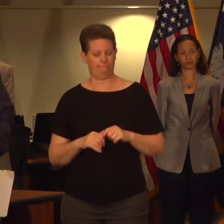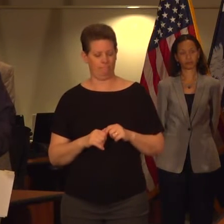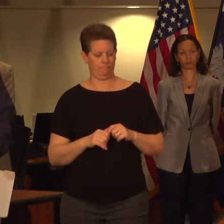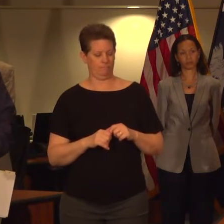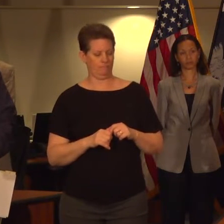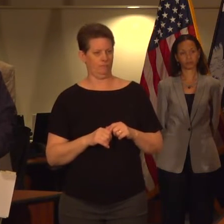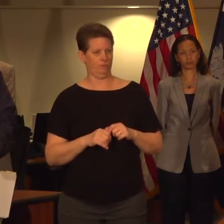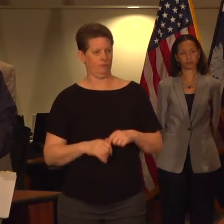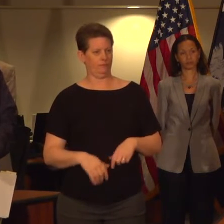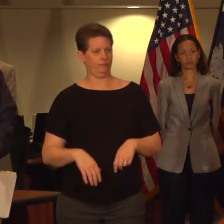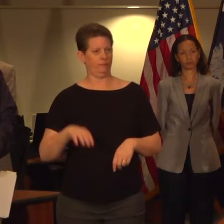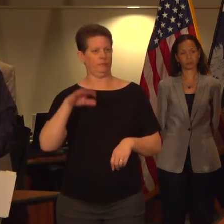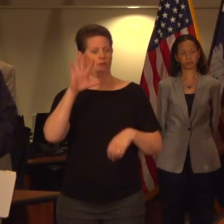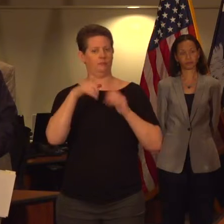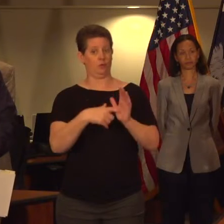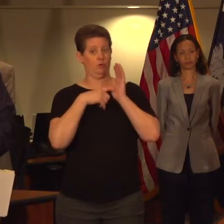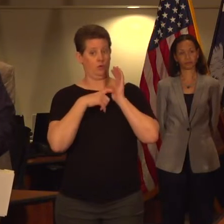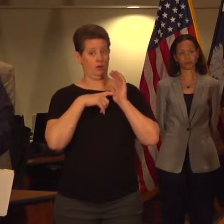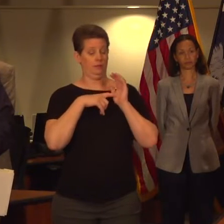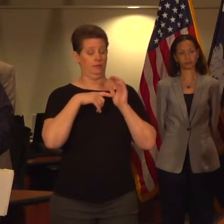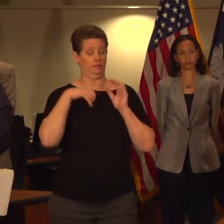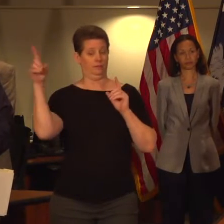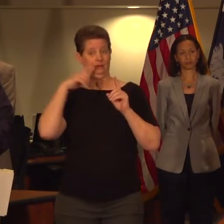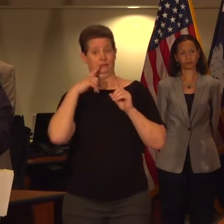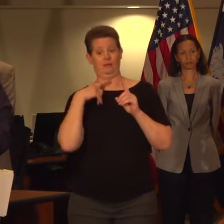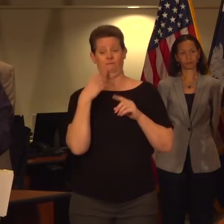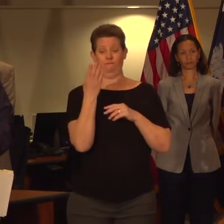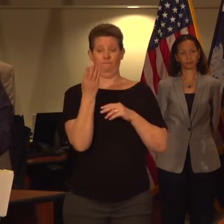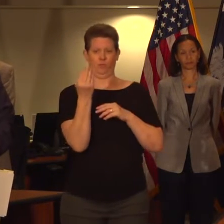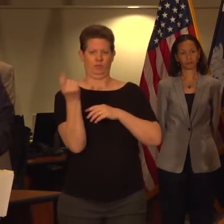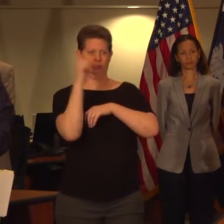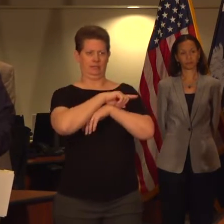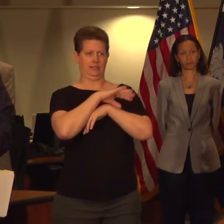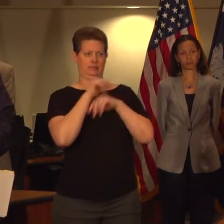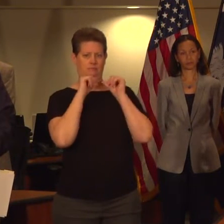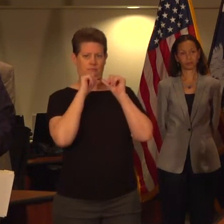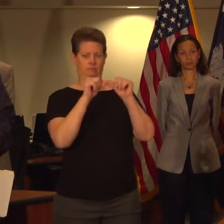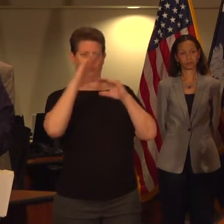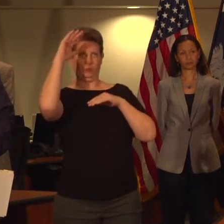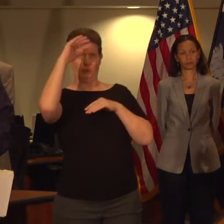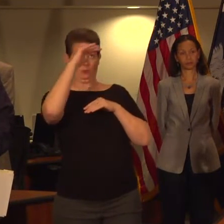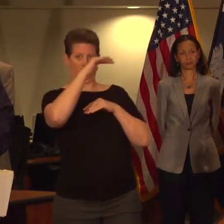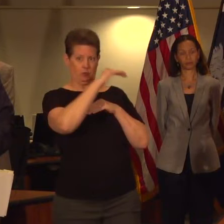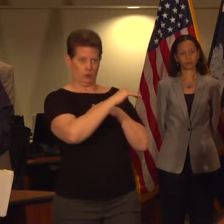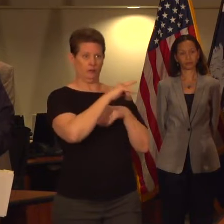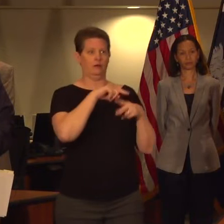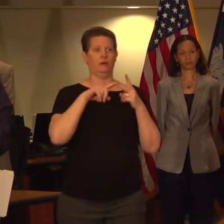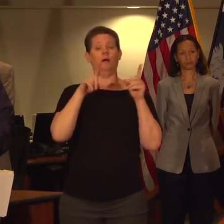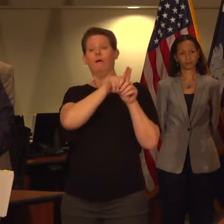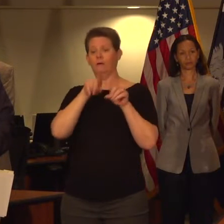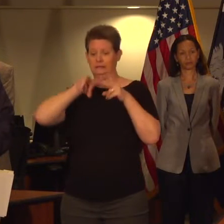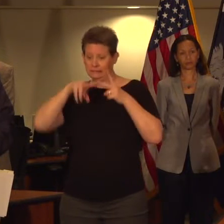requirement to see 14 days of steady decrease in the number of cases. Another requirement is to have robust